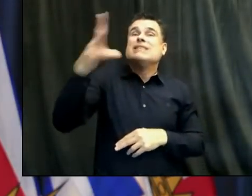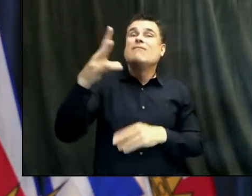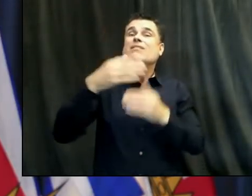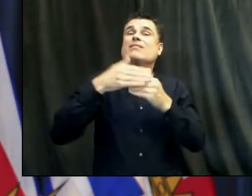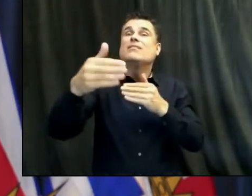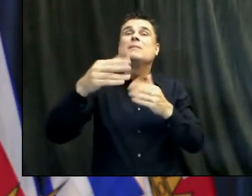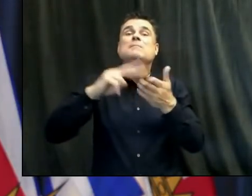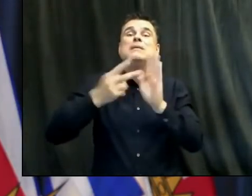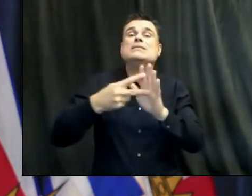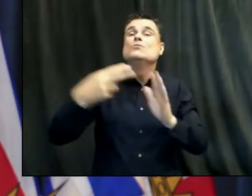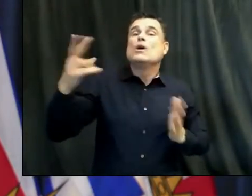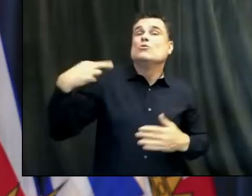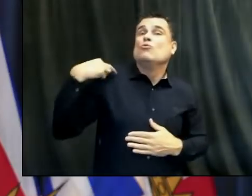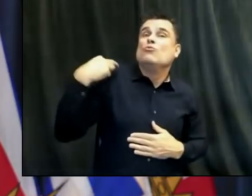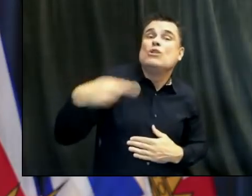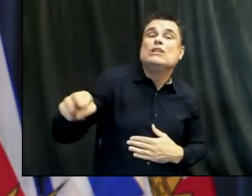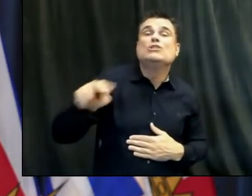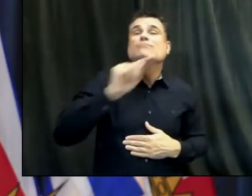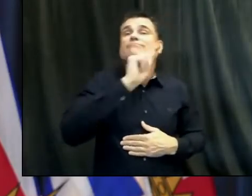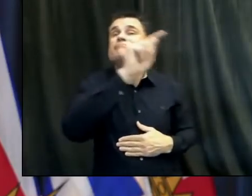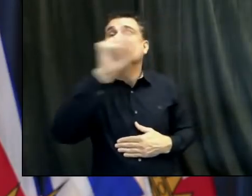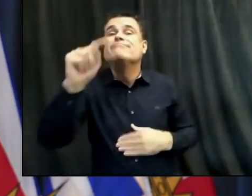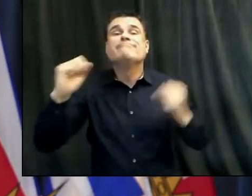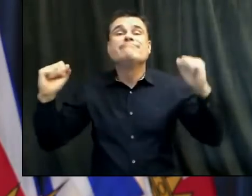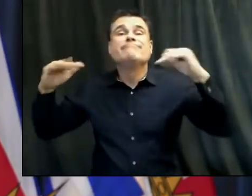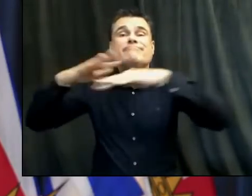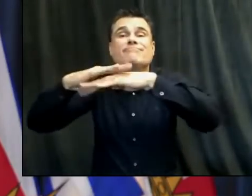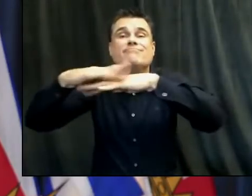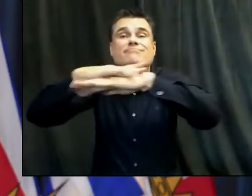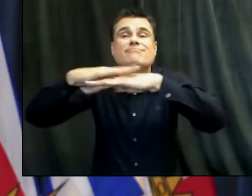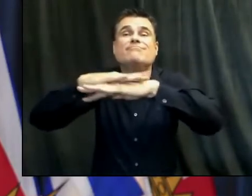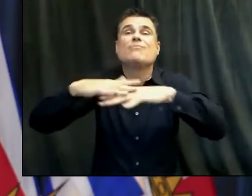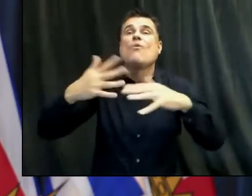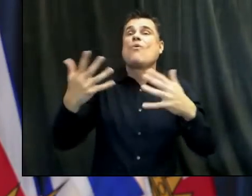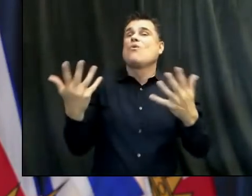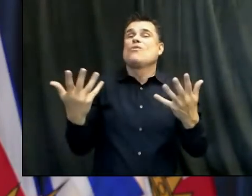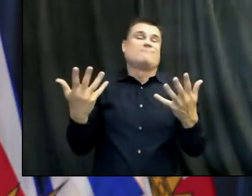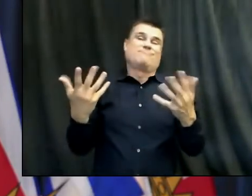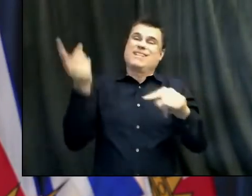services. And I want to say that I've had, I think,